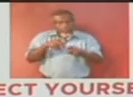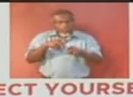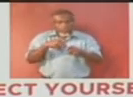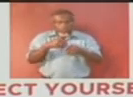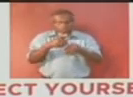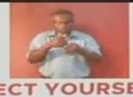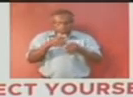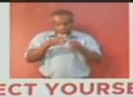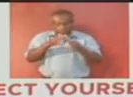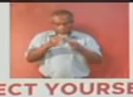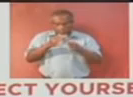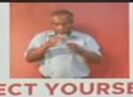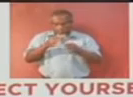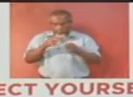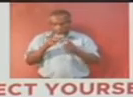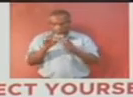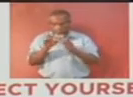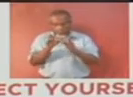shot, you will still turn up with